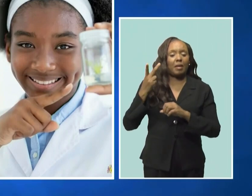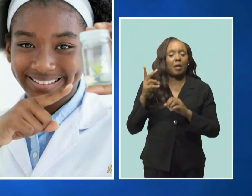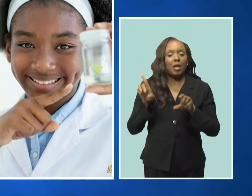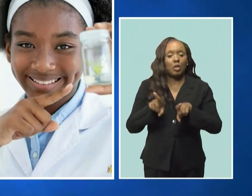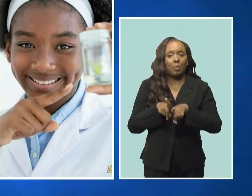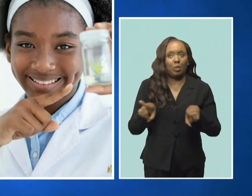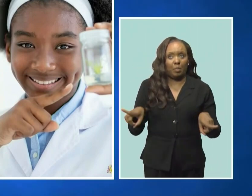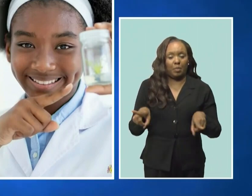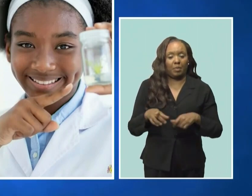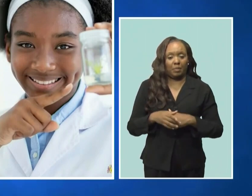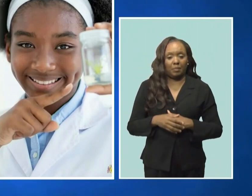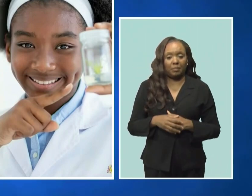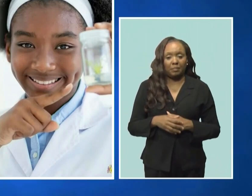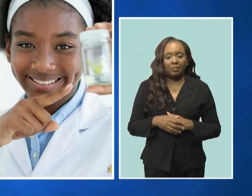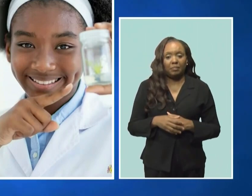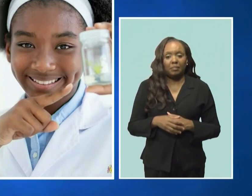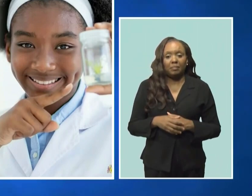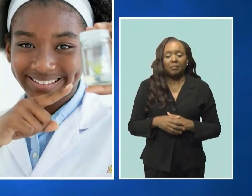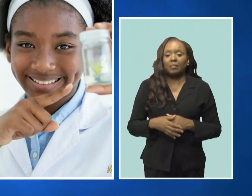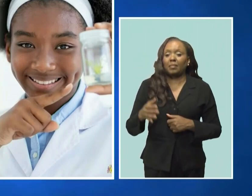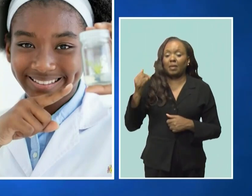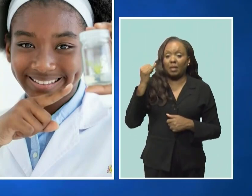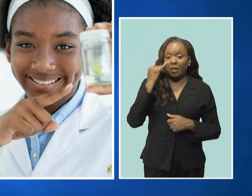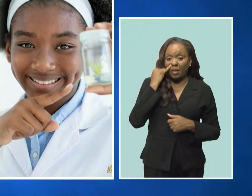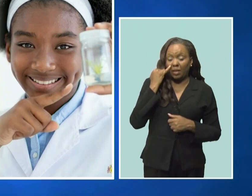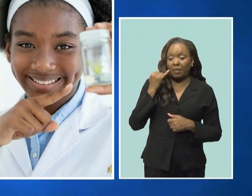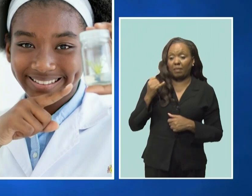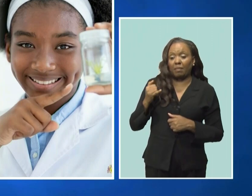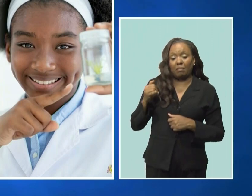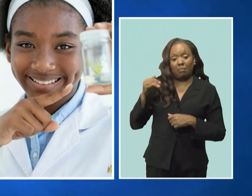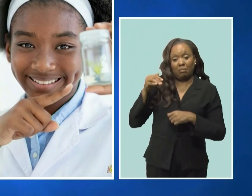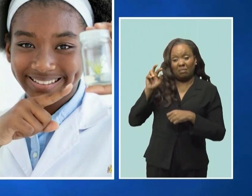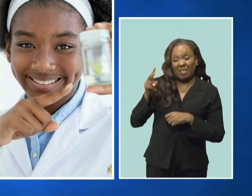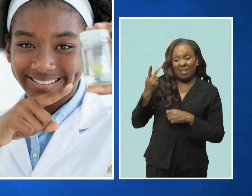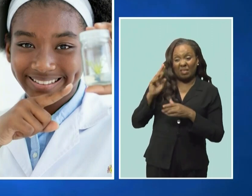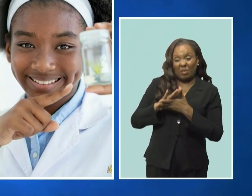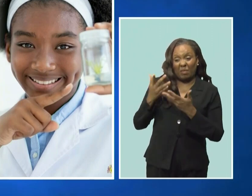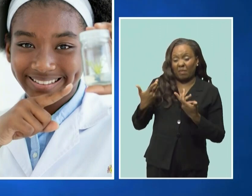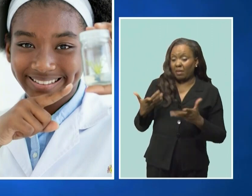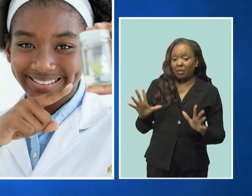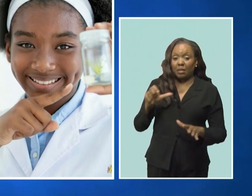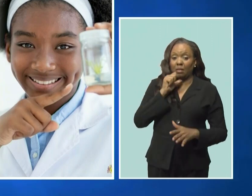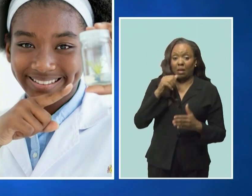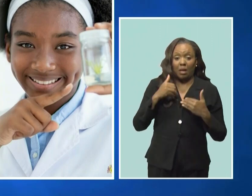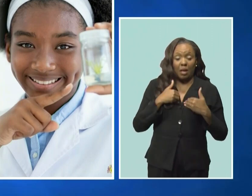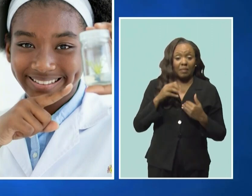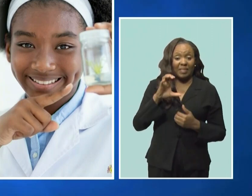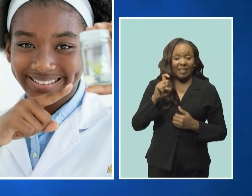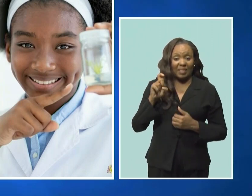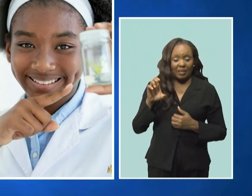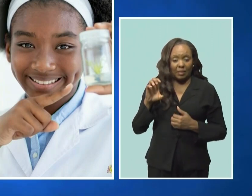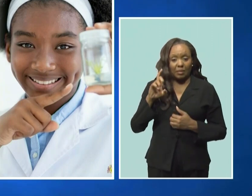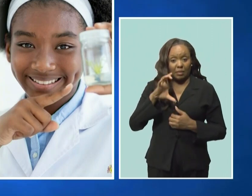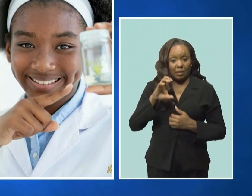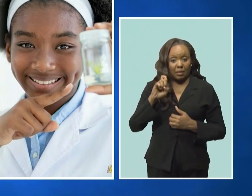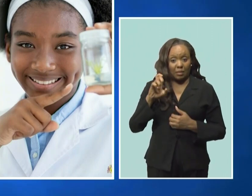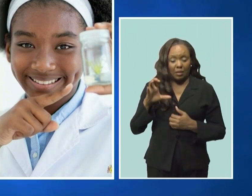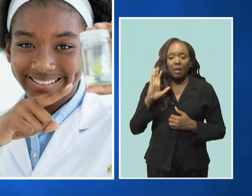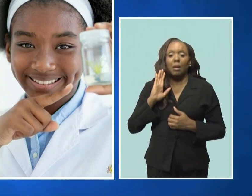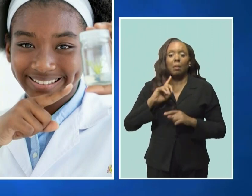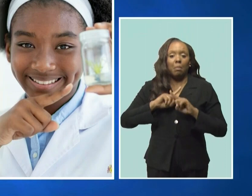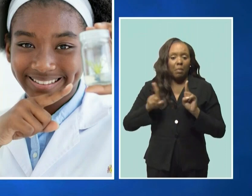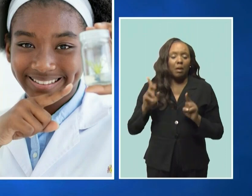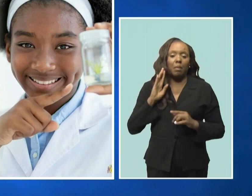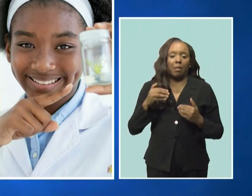does not leave with the CXCs, that at least they have this diploma that can show that they